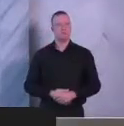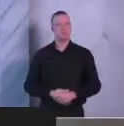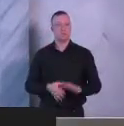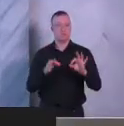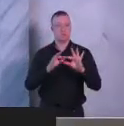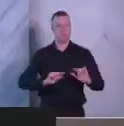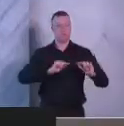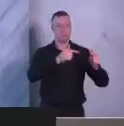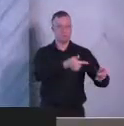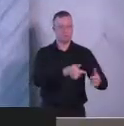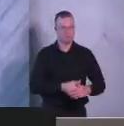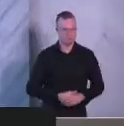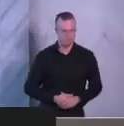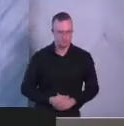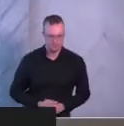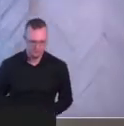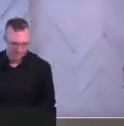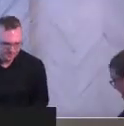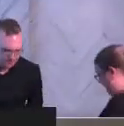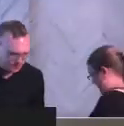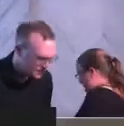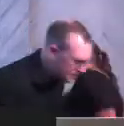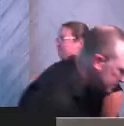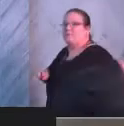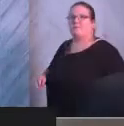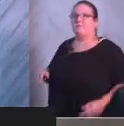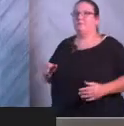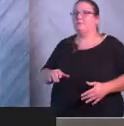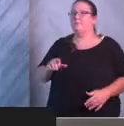Thank you, Shelley. And Waji?